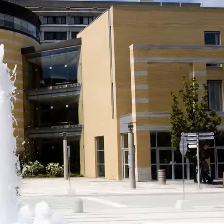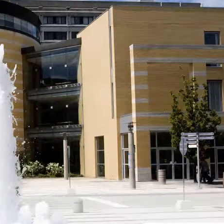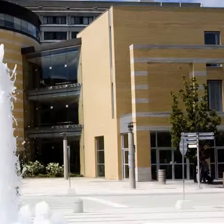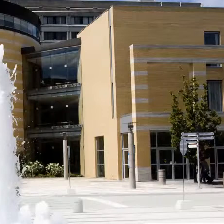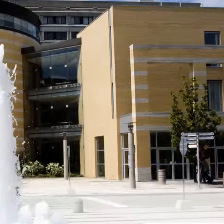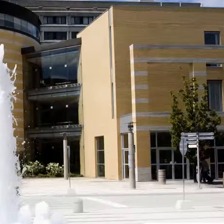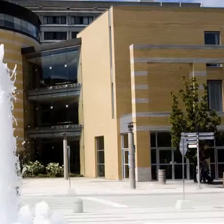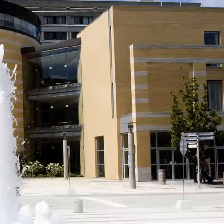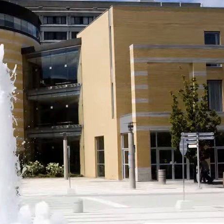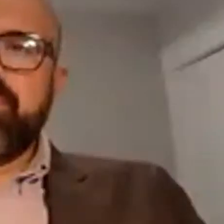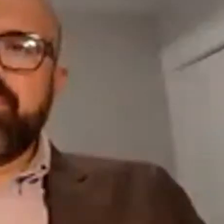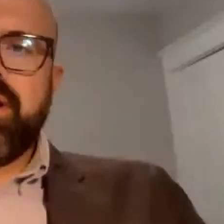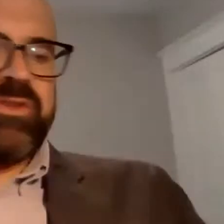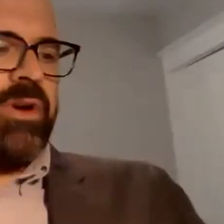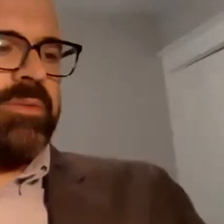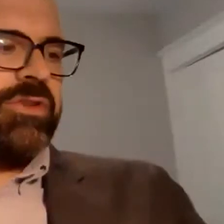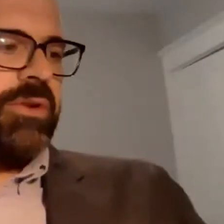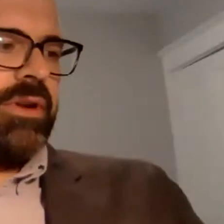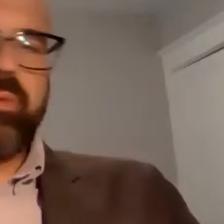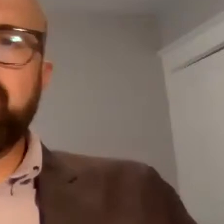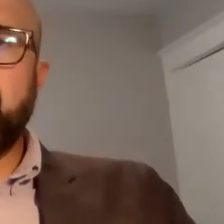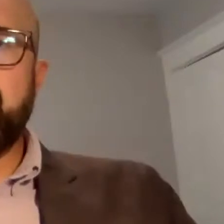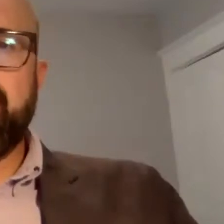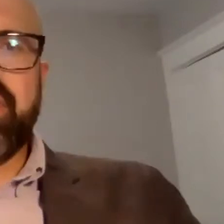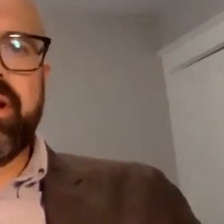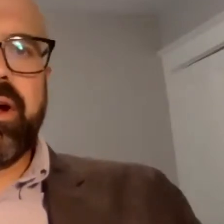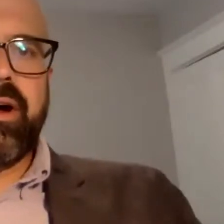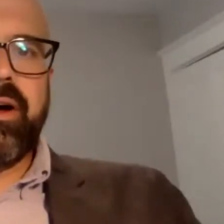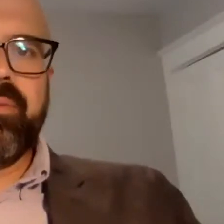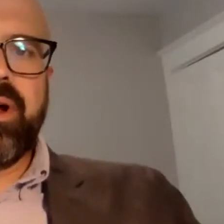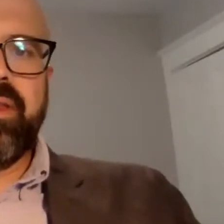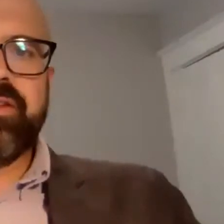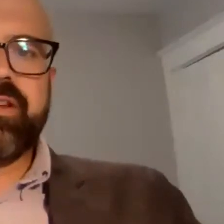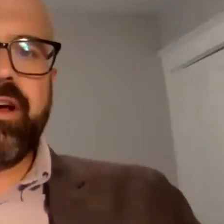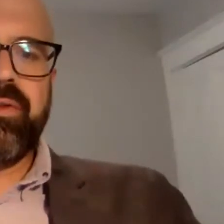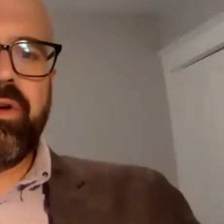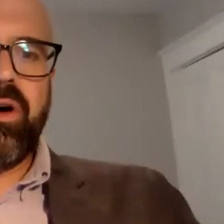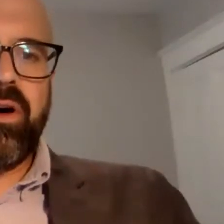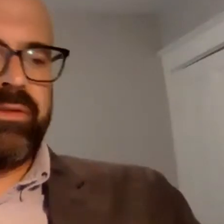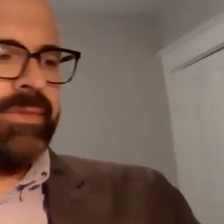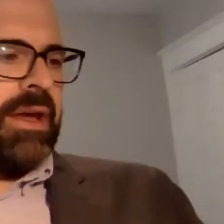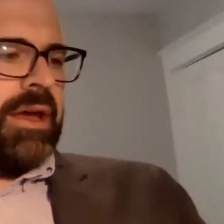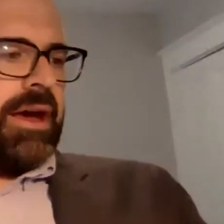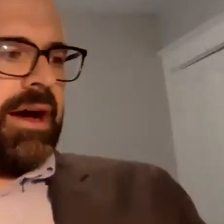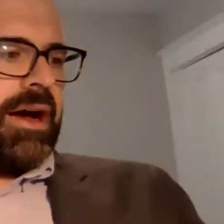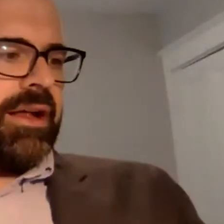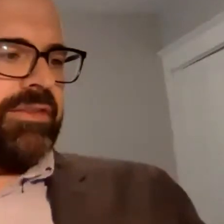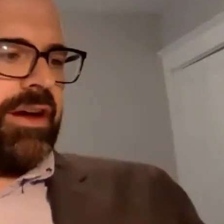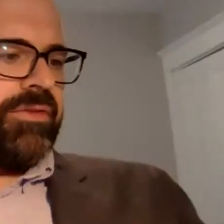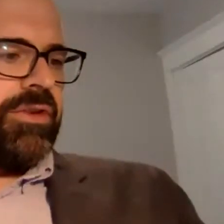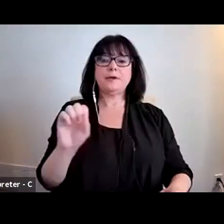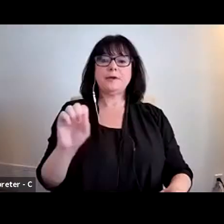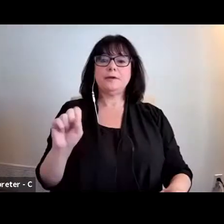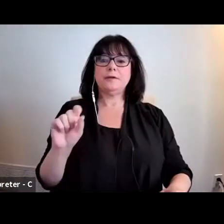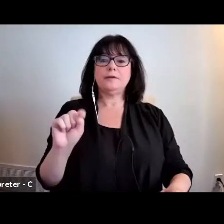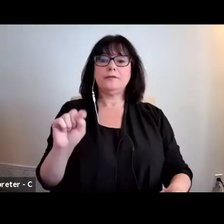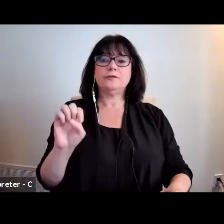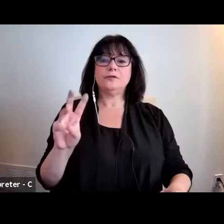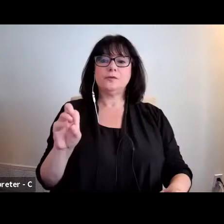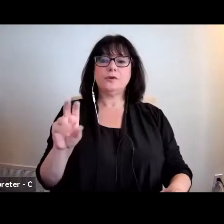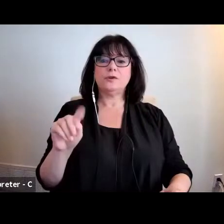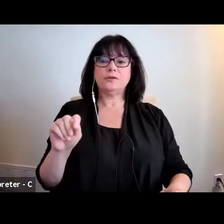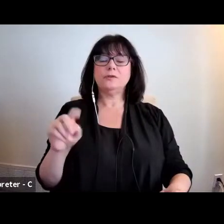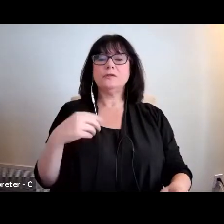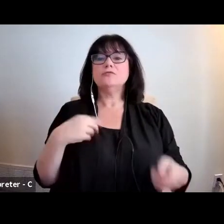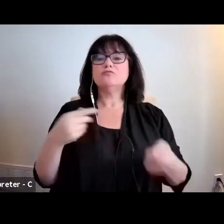All right, good afternoon, everyone. My name is Graham Stewart, and I'll be moderating this town hall this afternoon. And